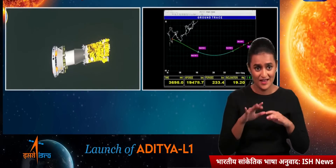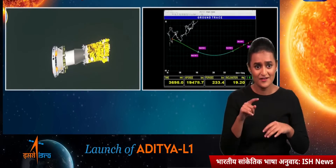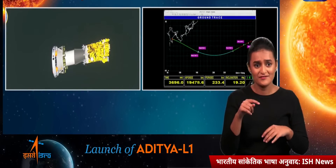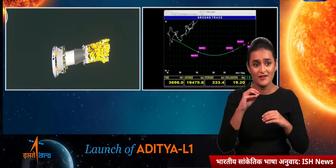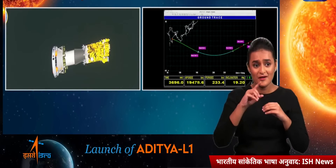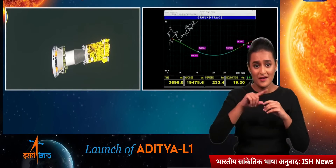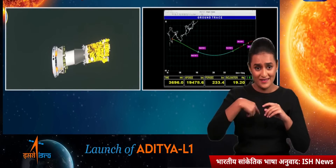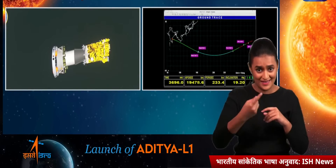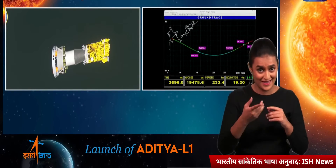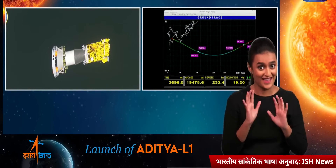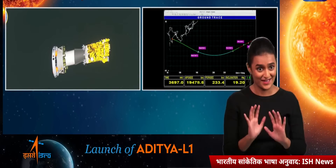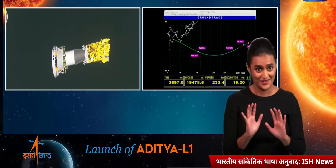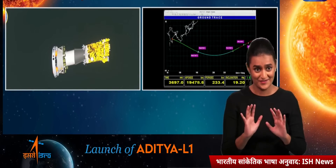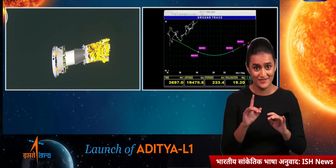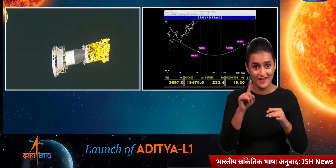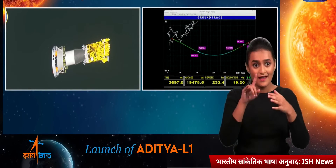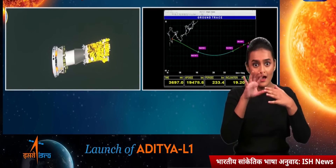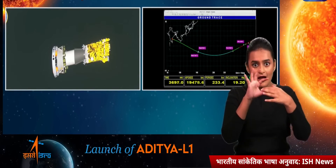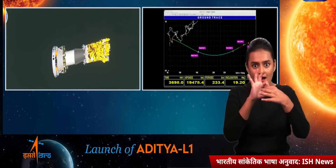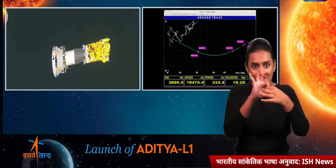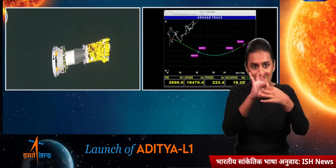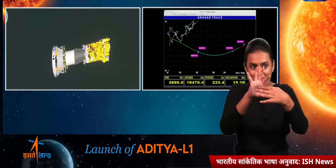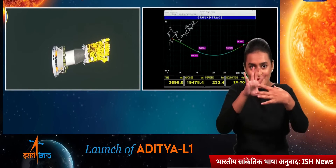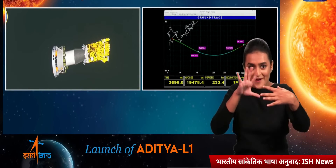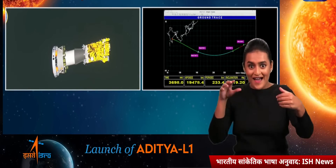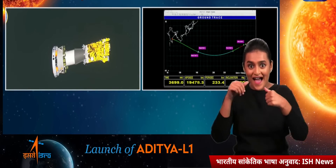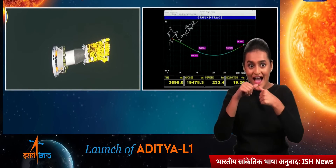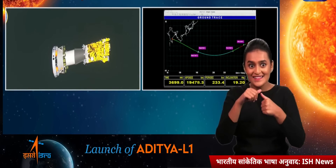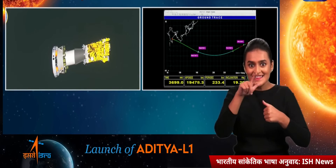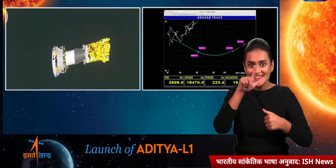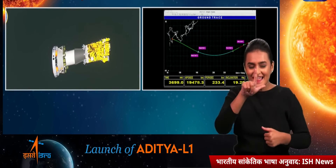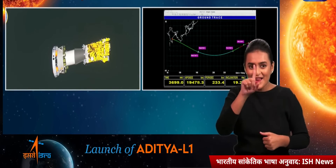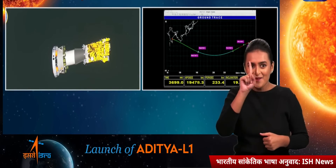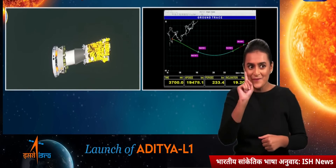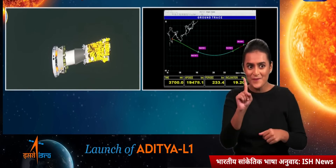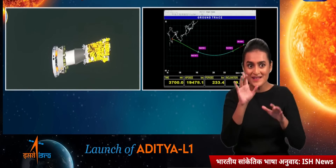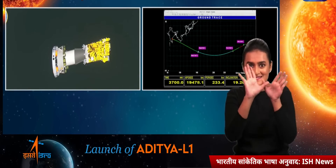is the separation event of Aditya L1 spacecraft.